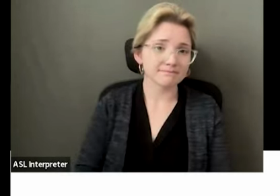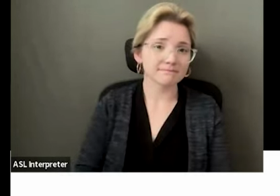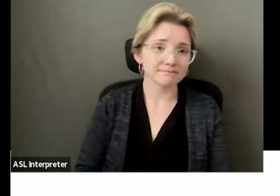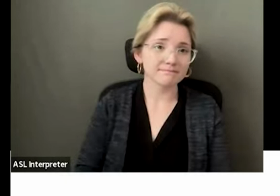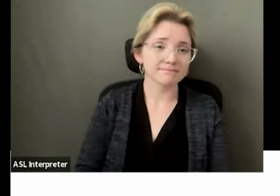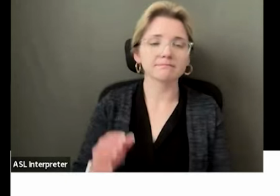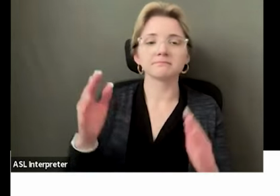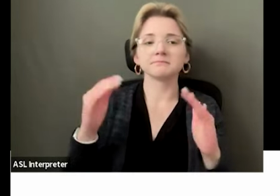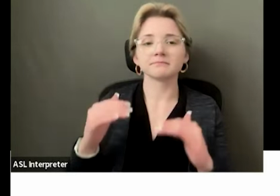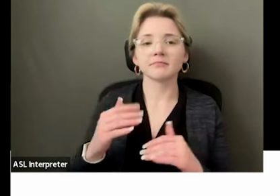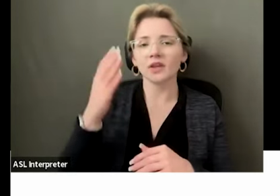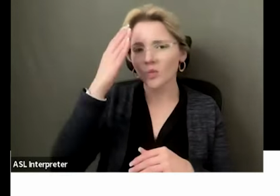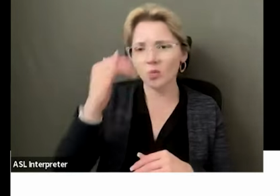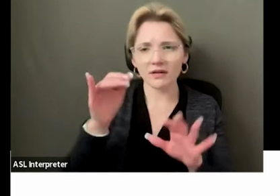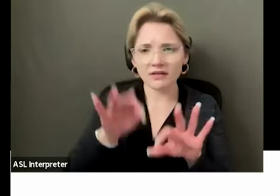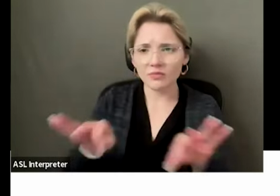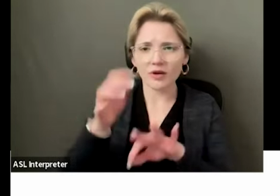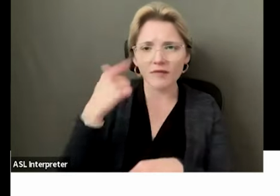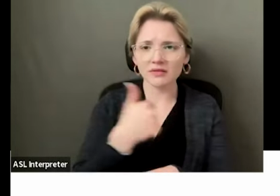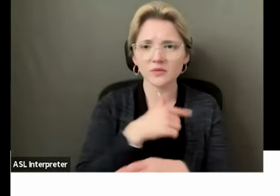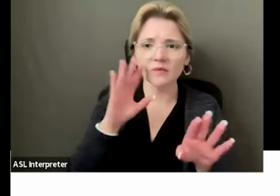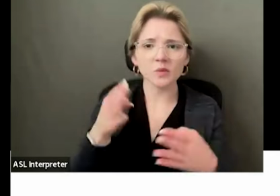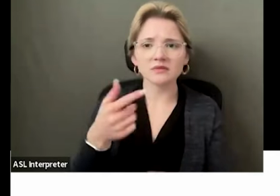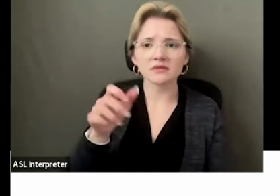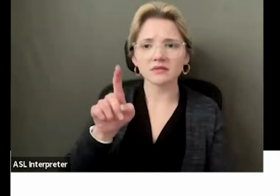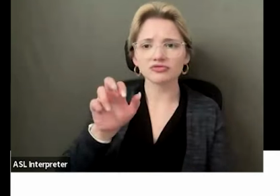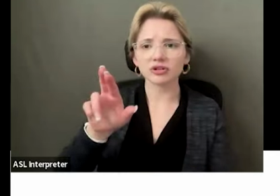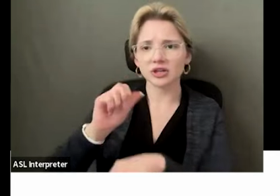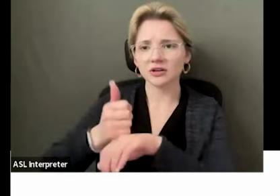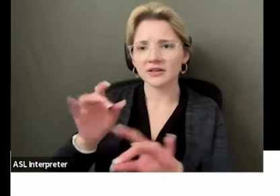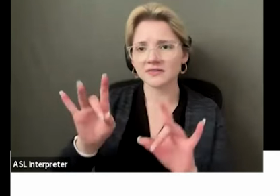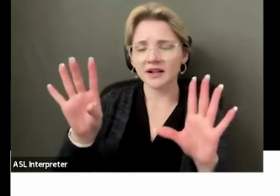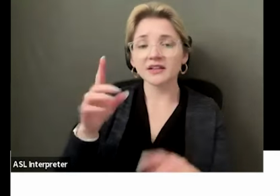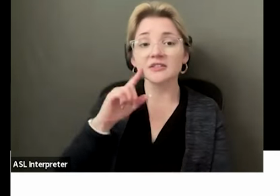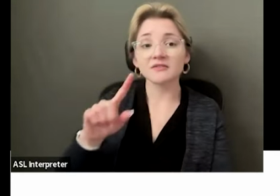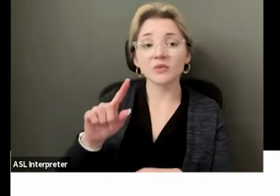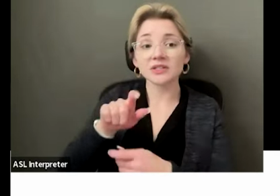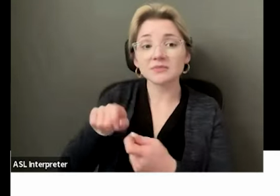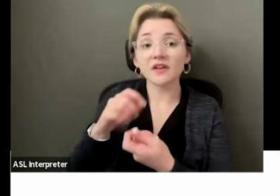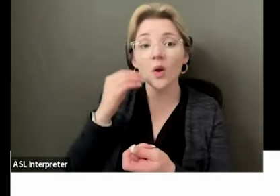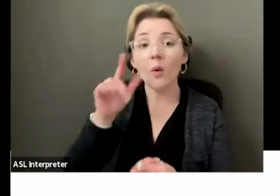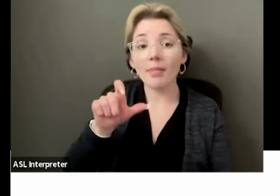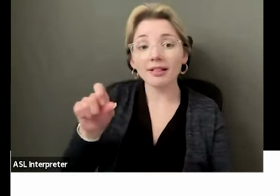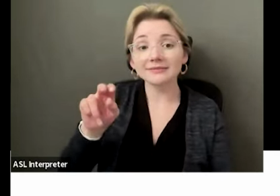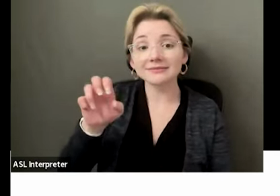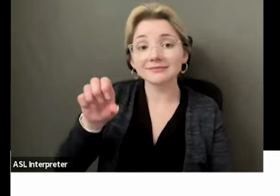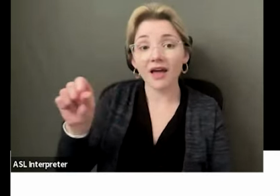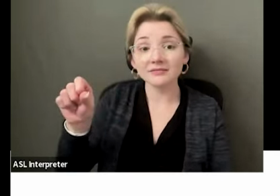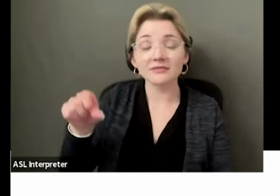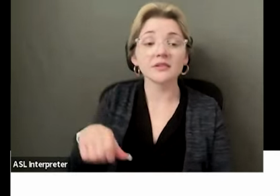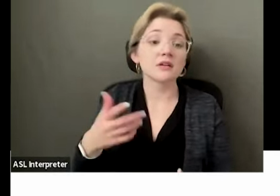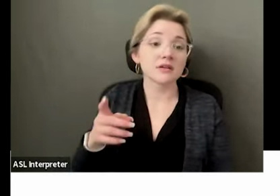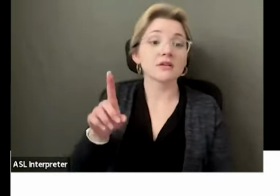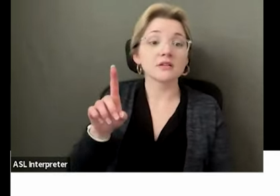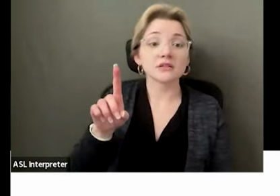So why is it important to talk about gender-based violence while talking about homelessness and housing instability? So domestic violence is